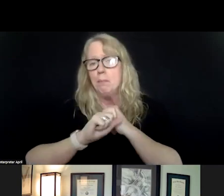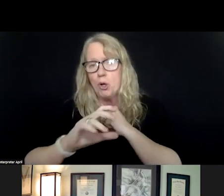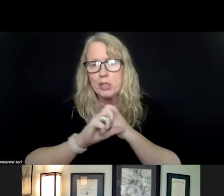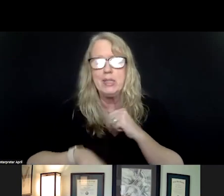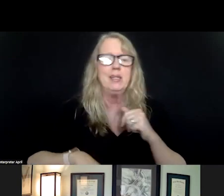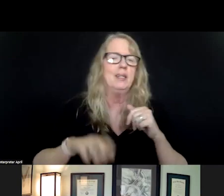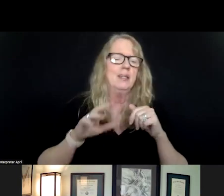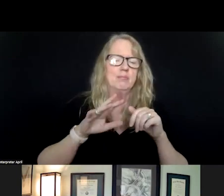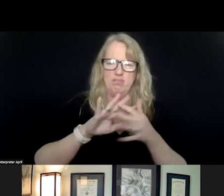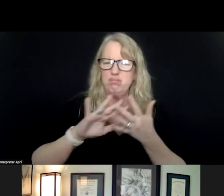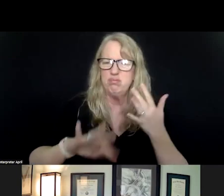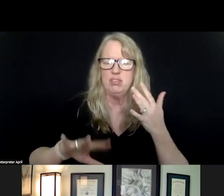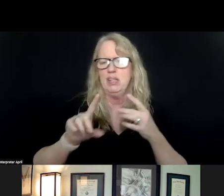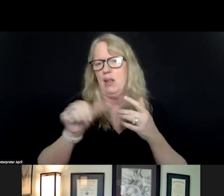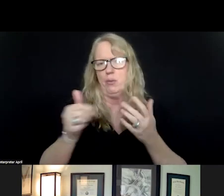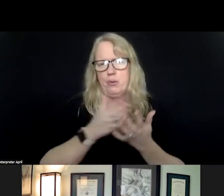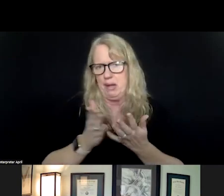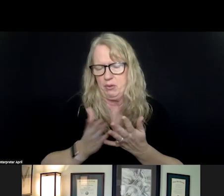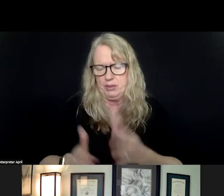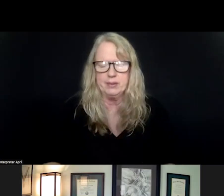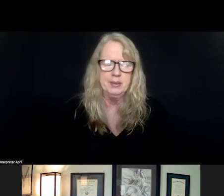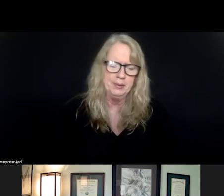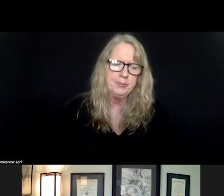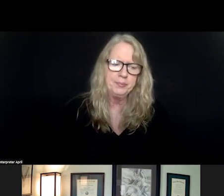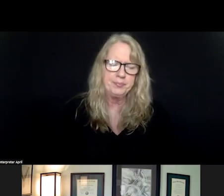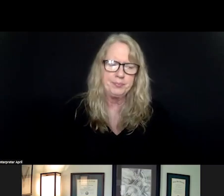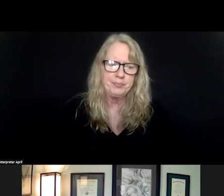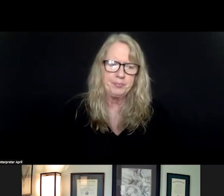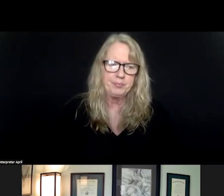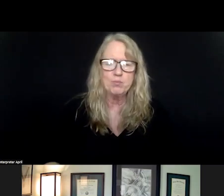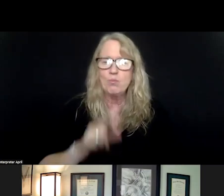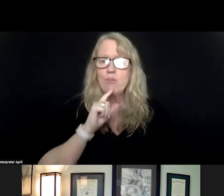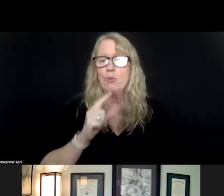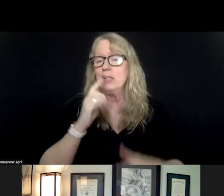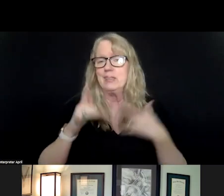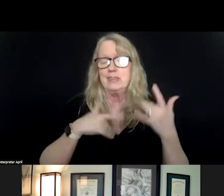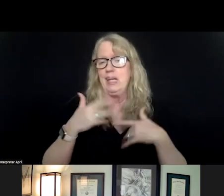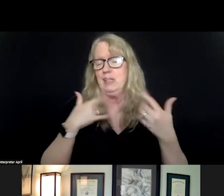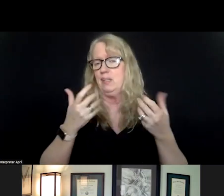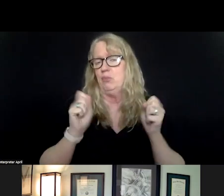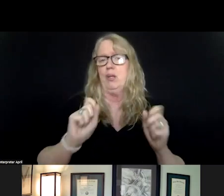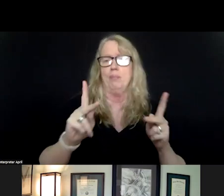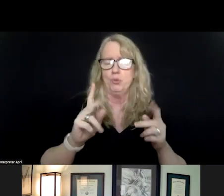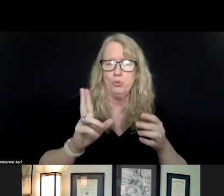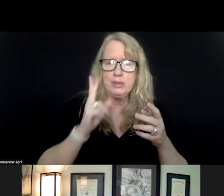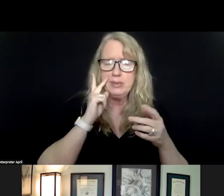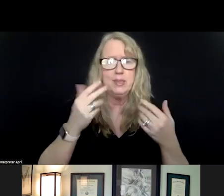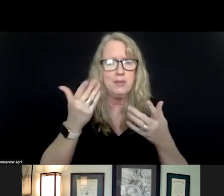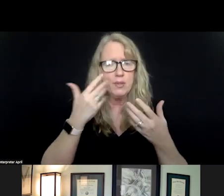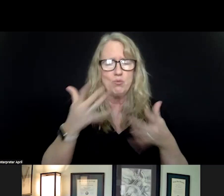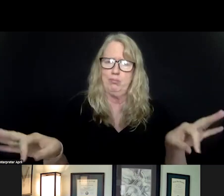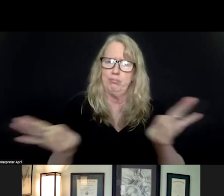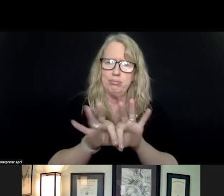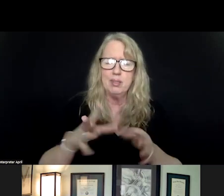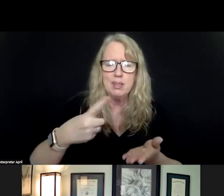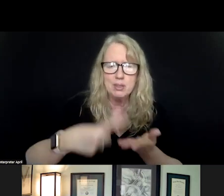other areas. And so really excited that there was an opportunity for people to get together for this critical conversation,